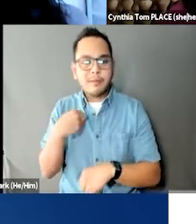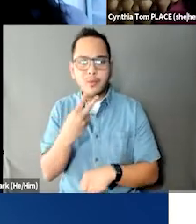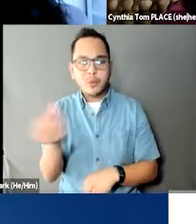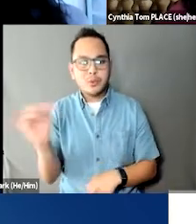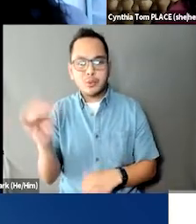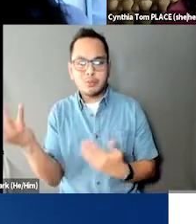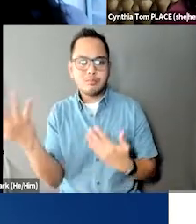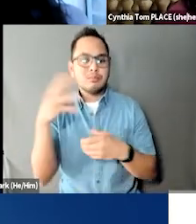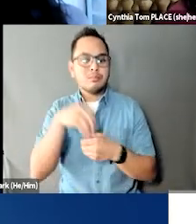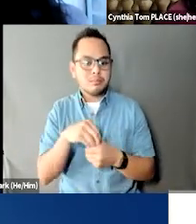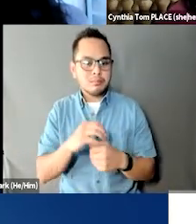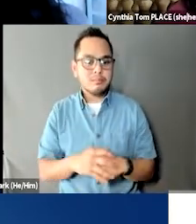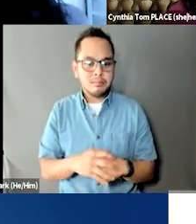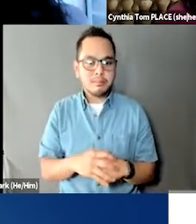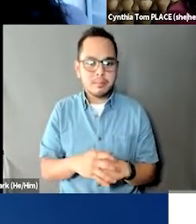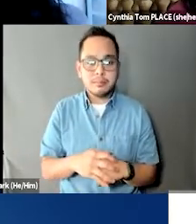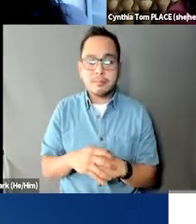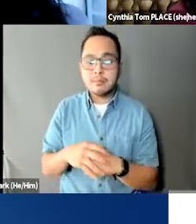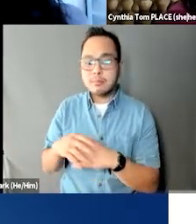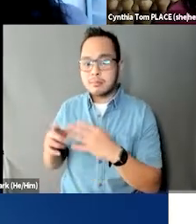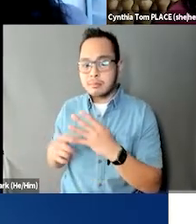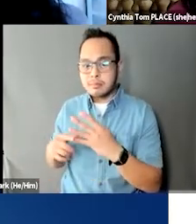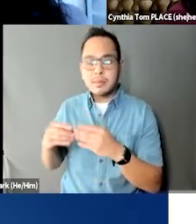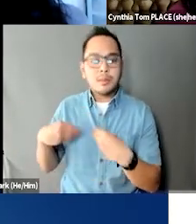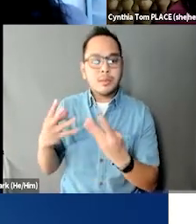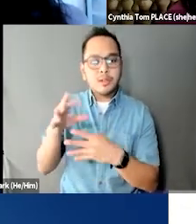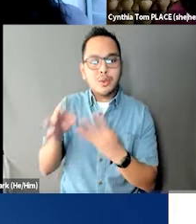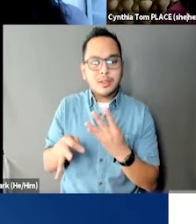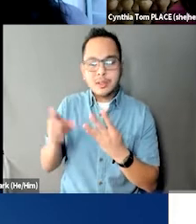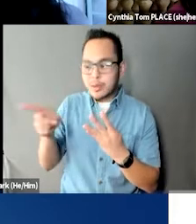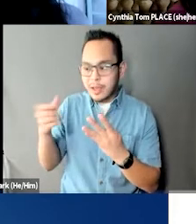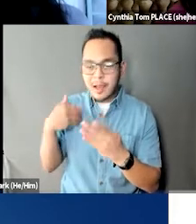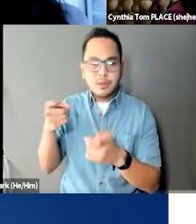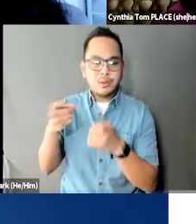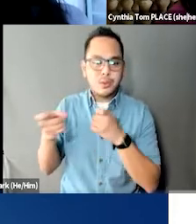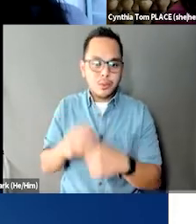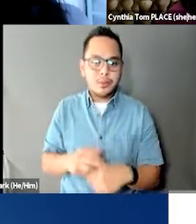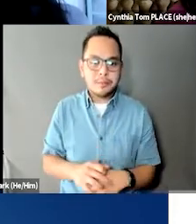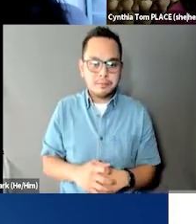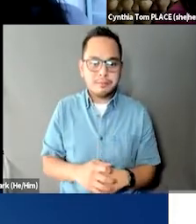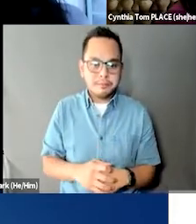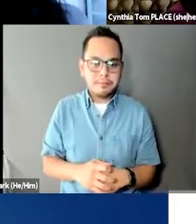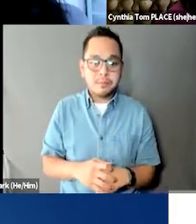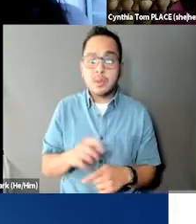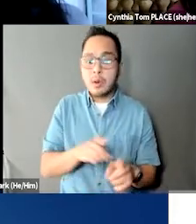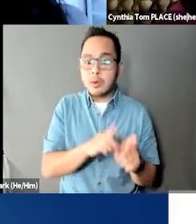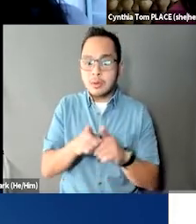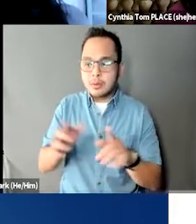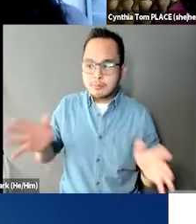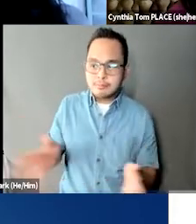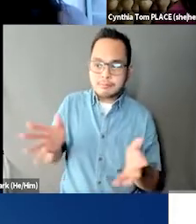need to be a part of it. And provide choices so that folks have a sense of control. And also use